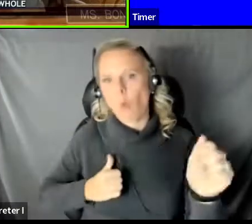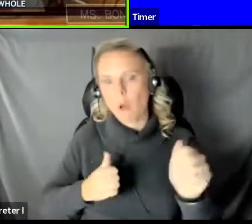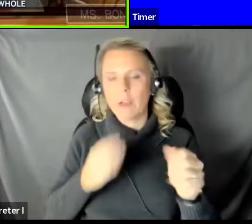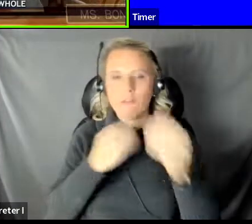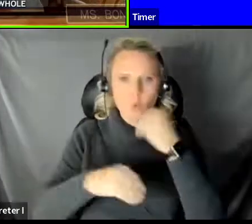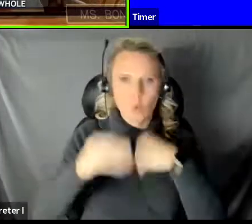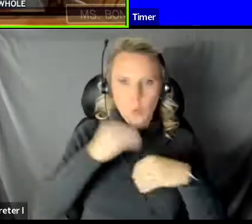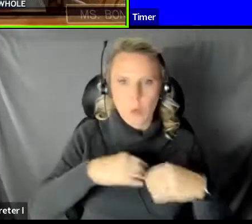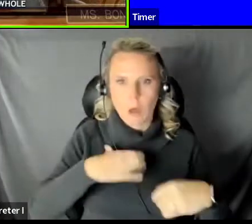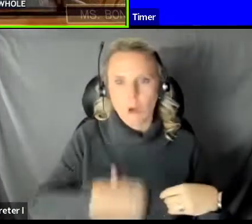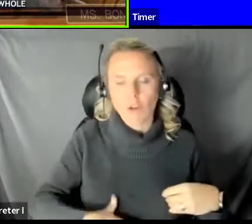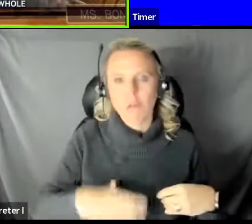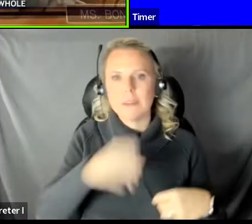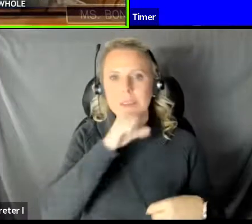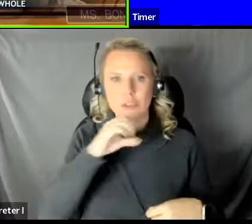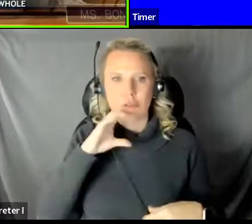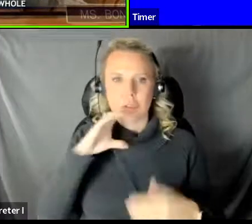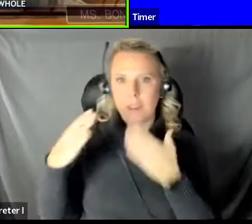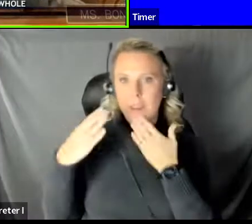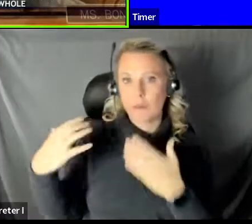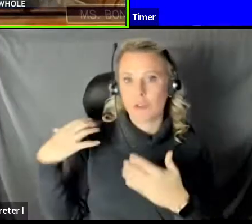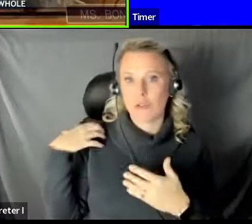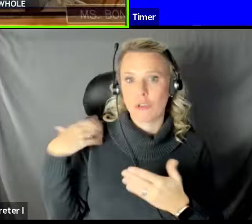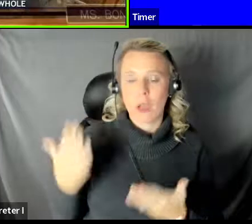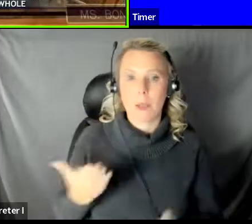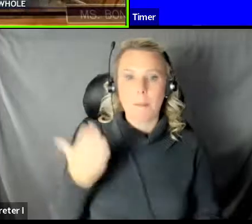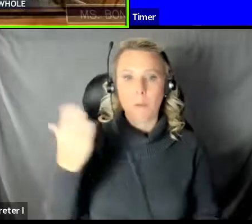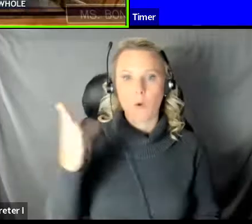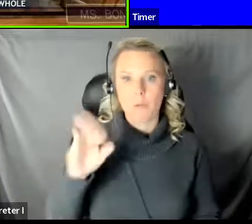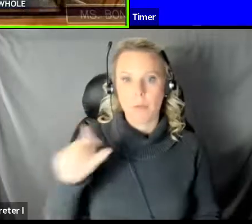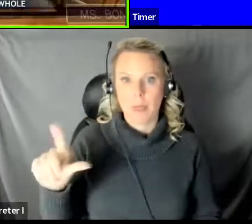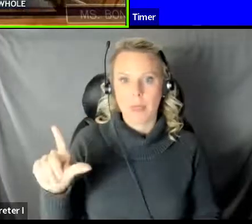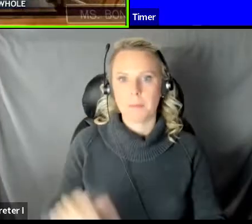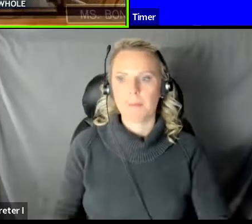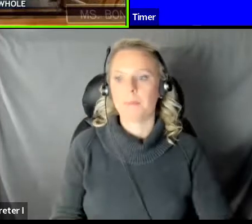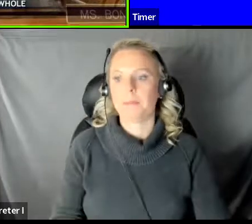in the district. Thank you, Mr. Chairman, and I move the bill.